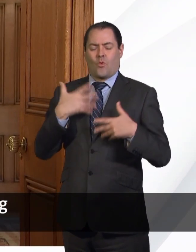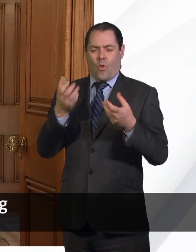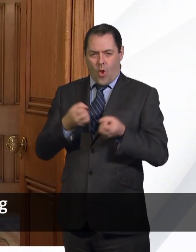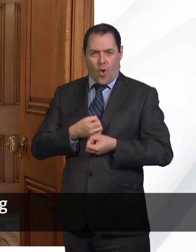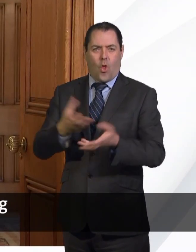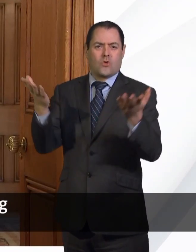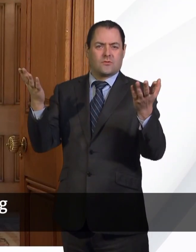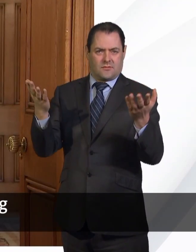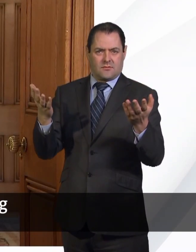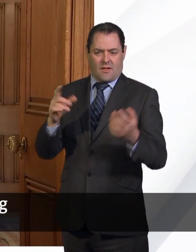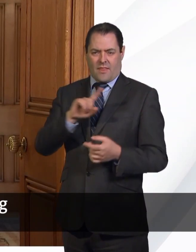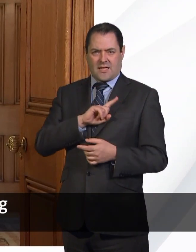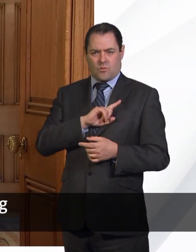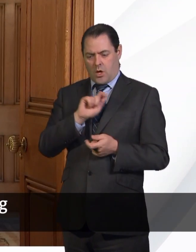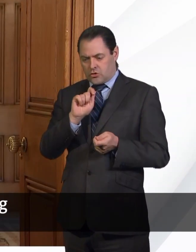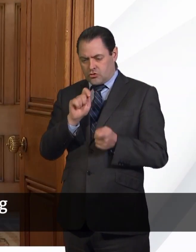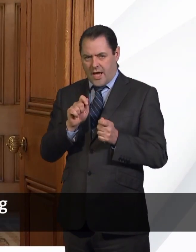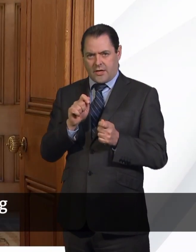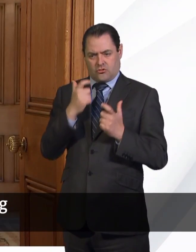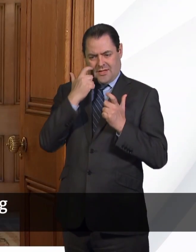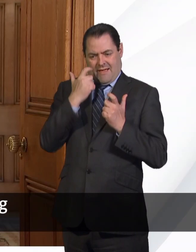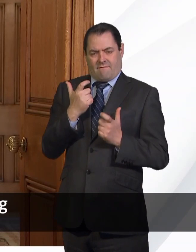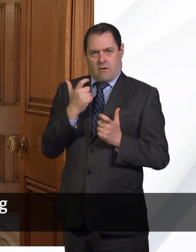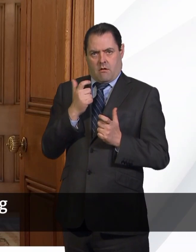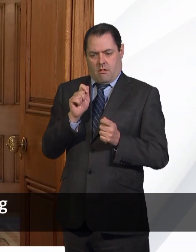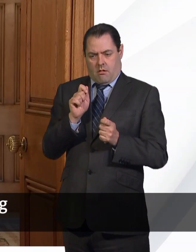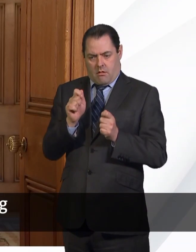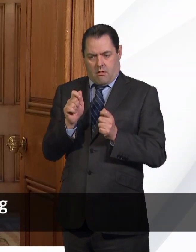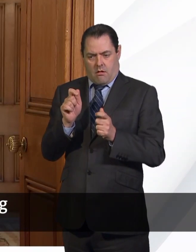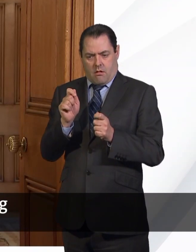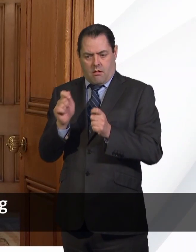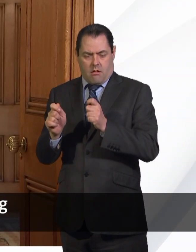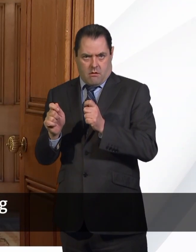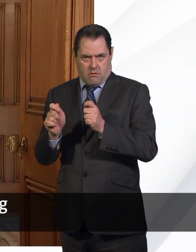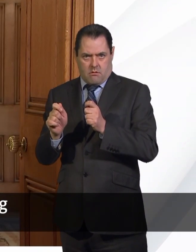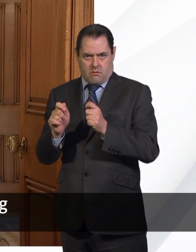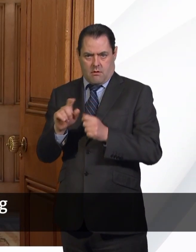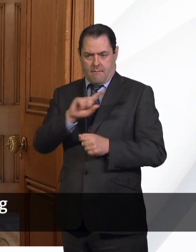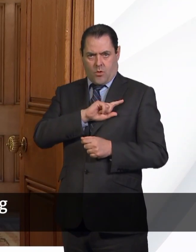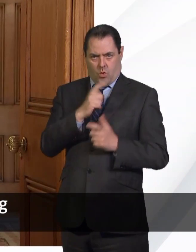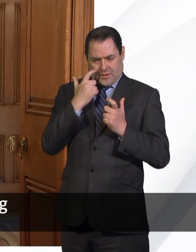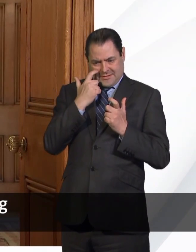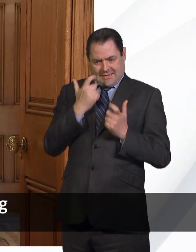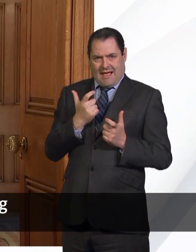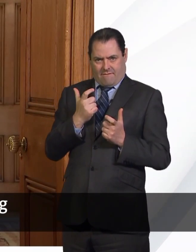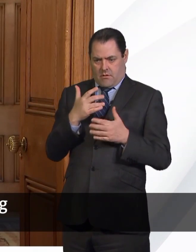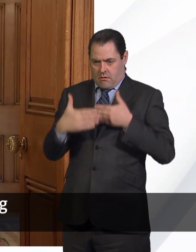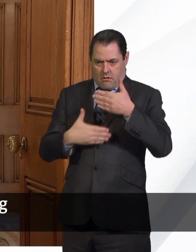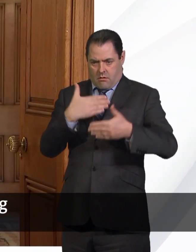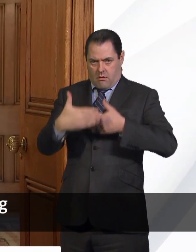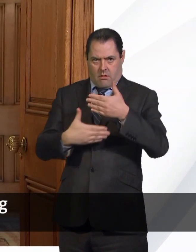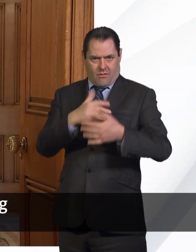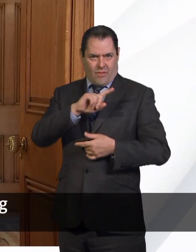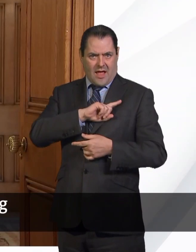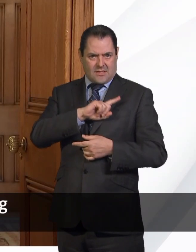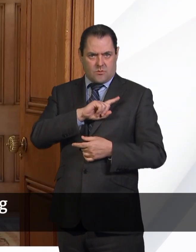are limited and cautious. It's thanks to the caution we've shown so far that